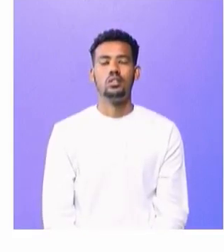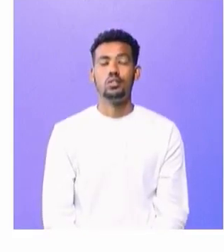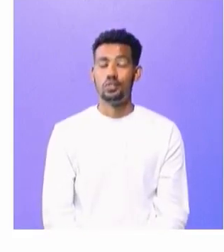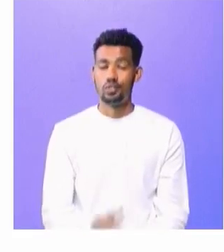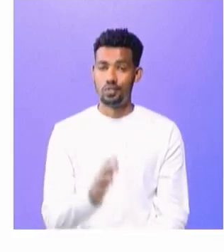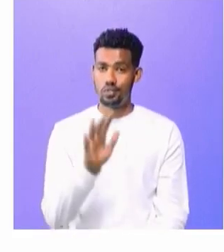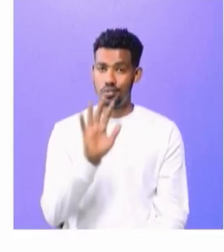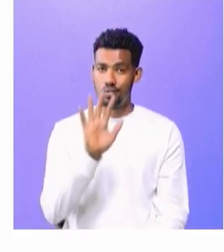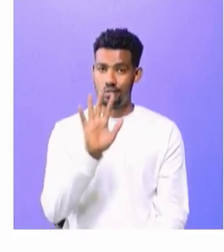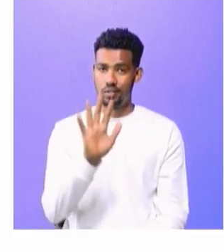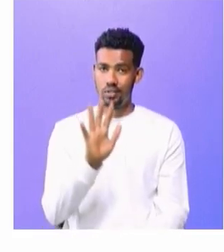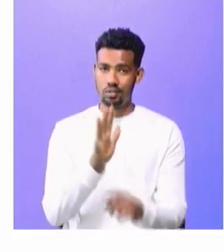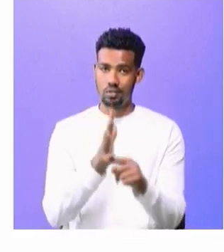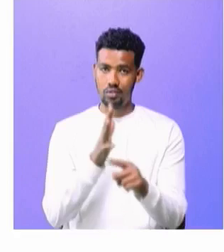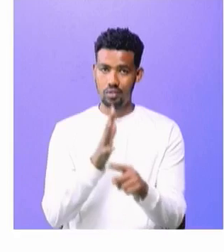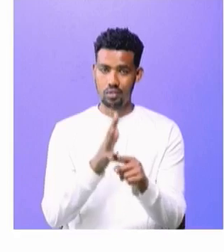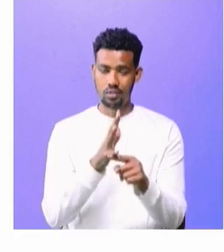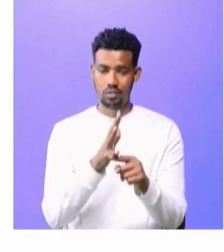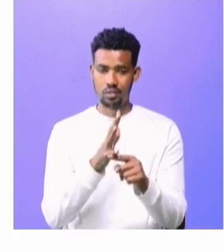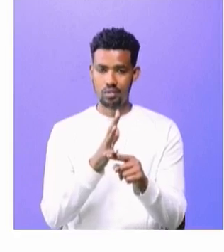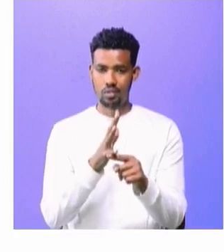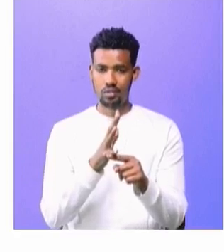Fifth,